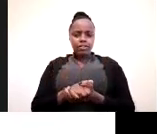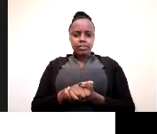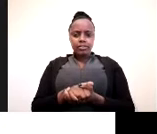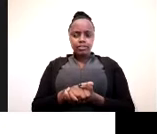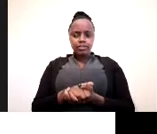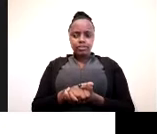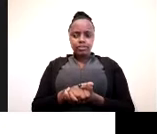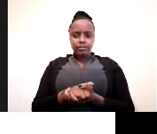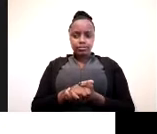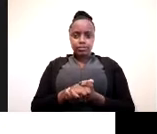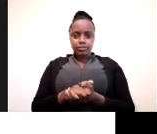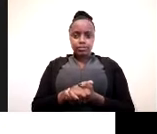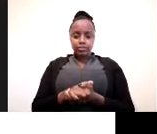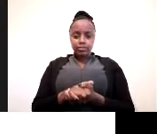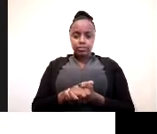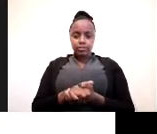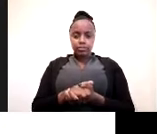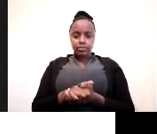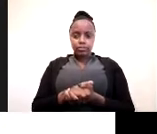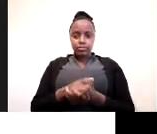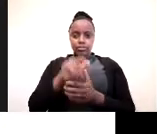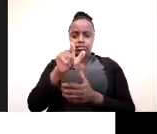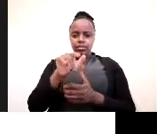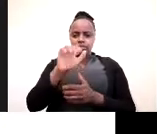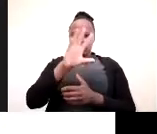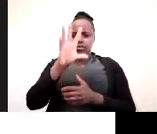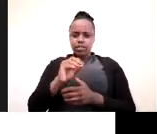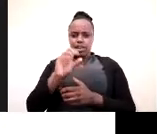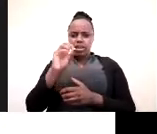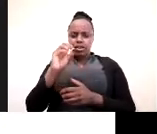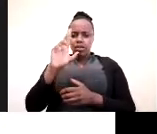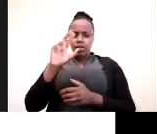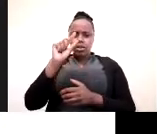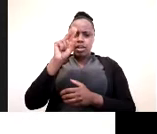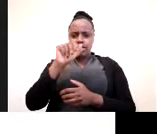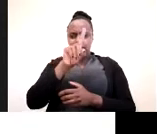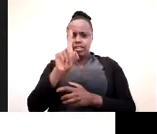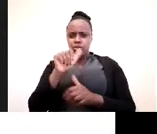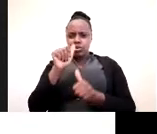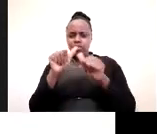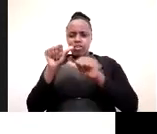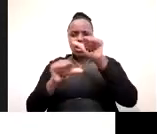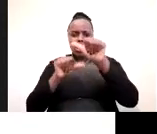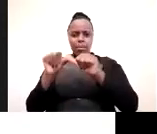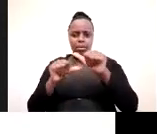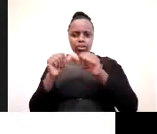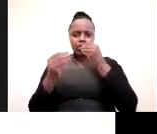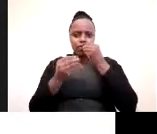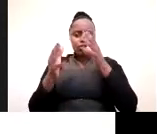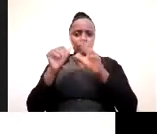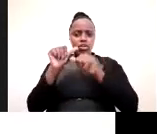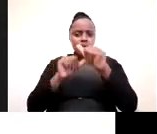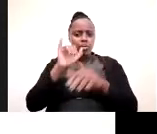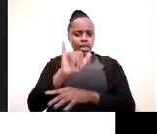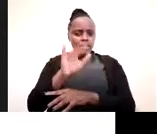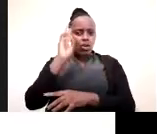few African organic exports to the EU, and some questions about the information about that. But I'm going to leave